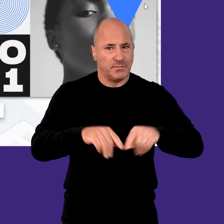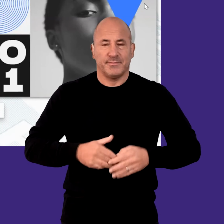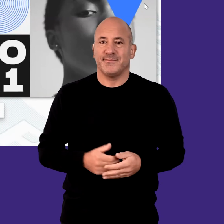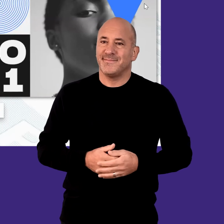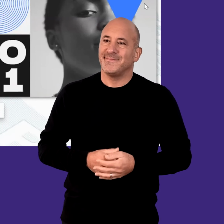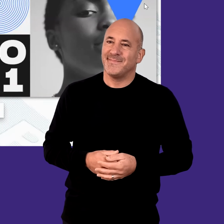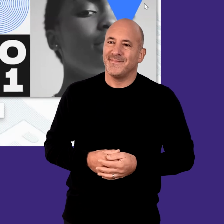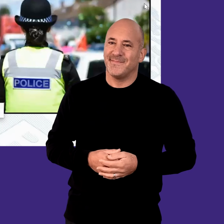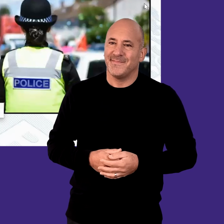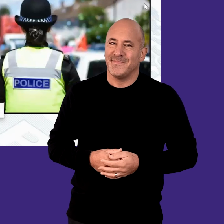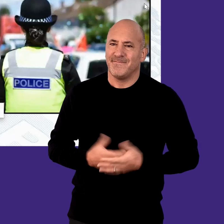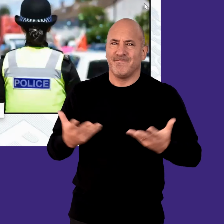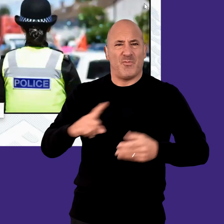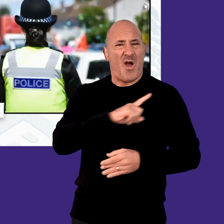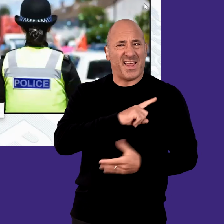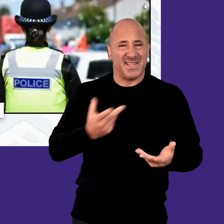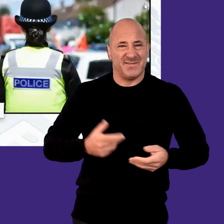policing practice.